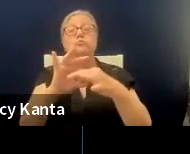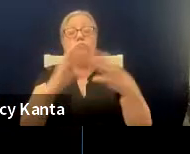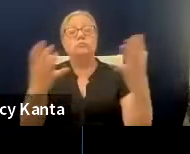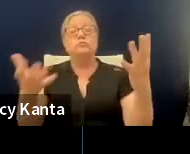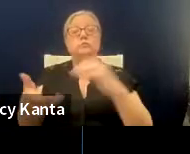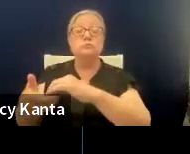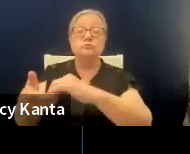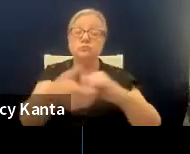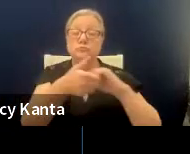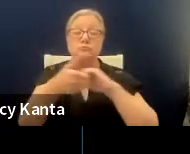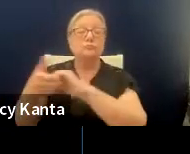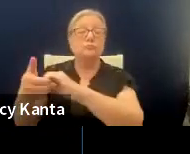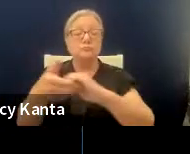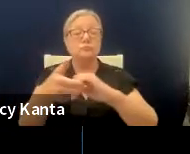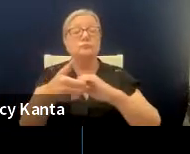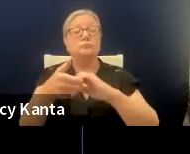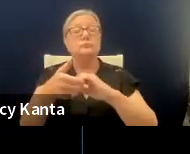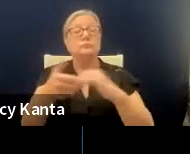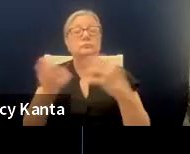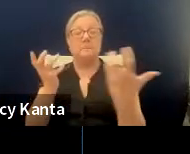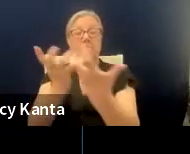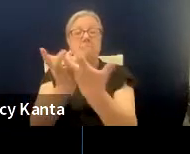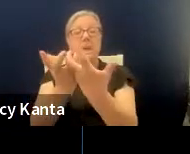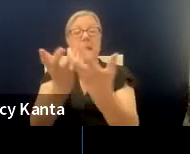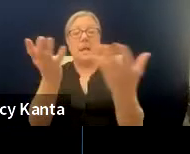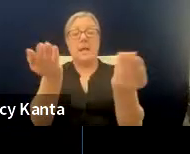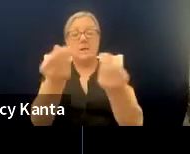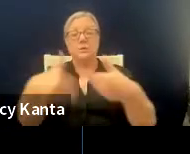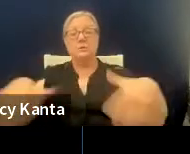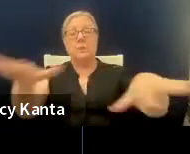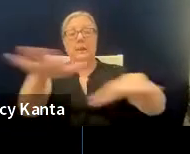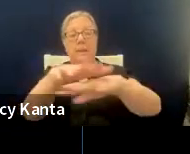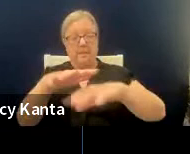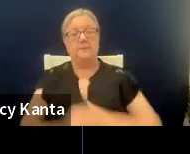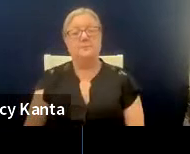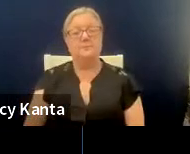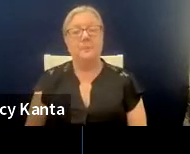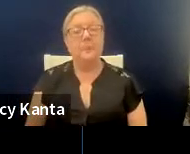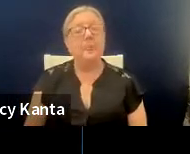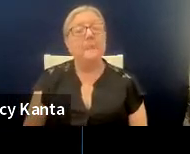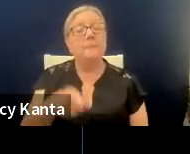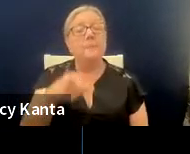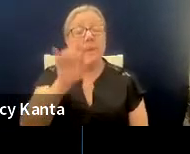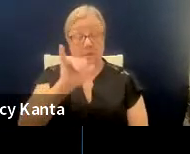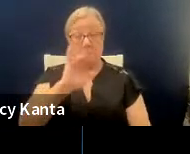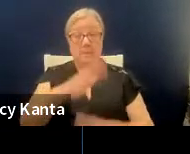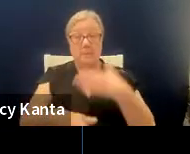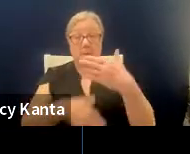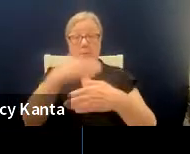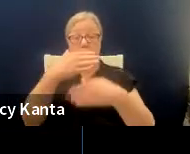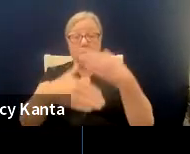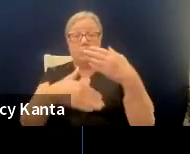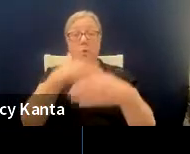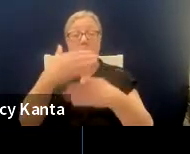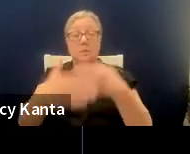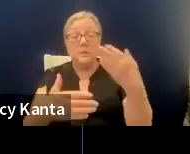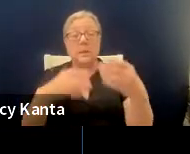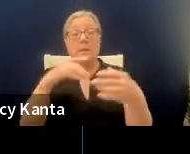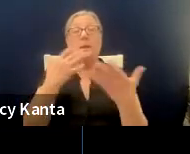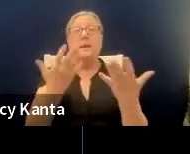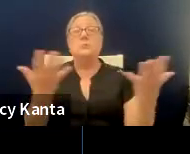place. I'll pass over at this point to Laura, who's just going to talk you through about that process and some of